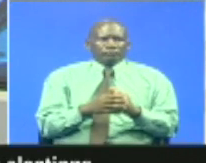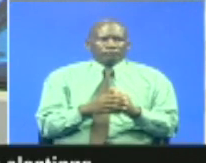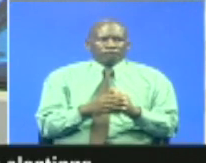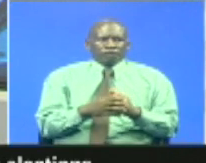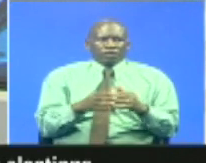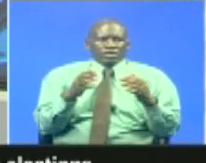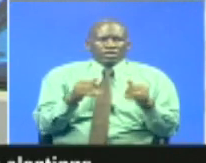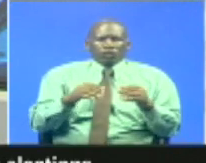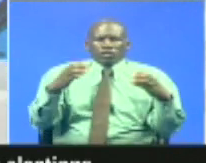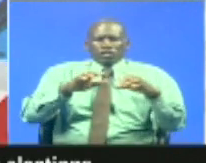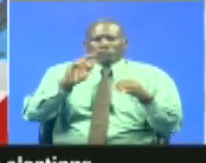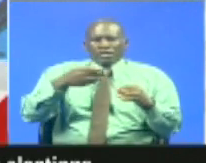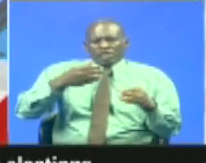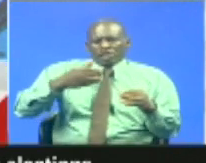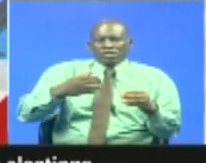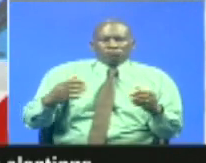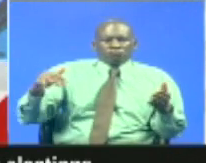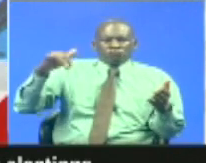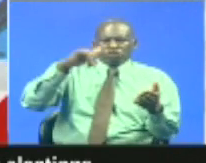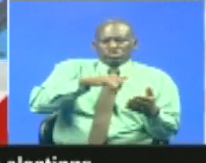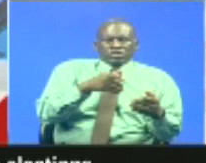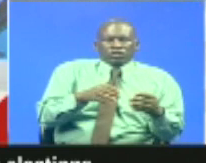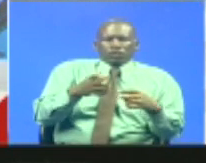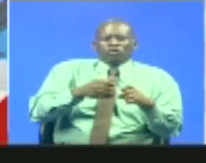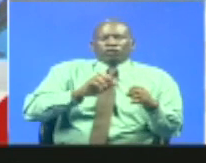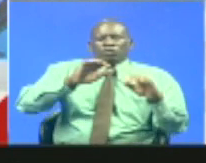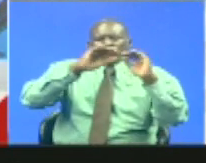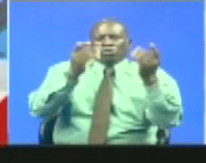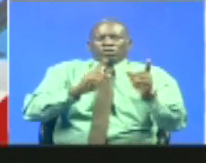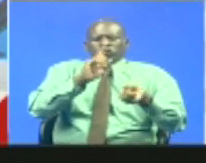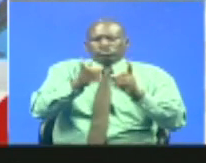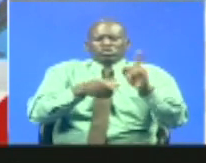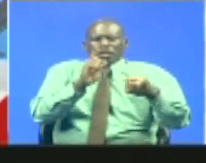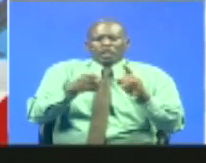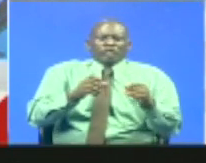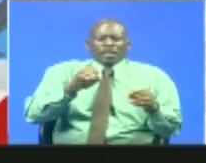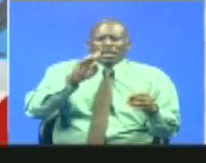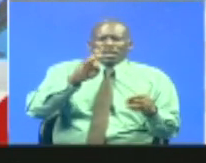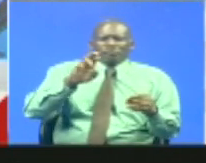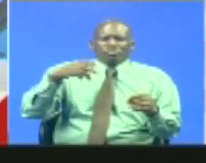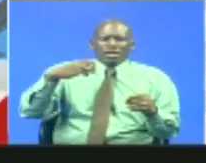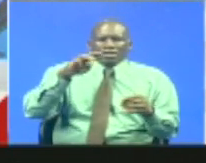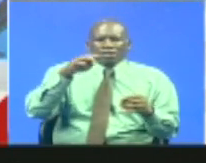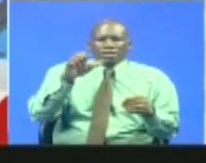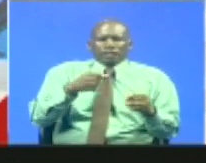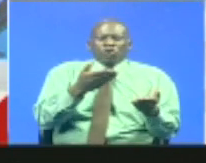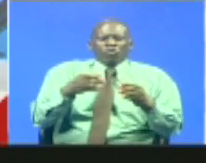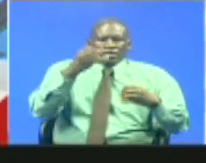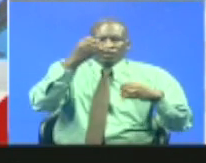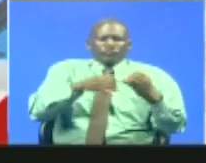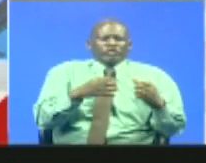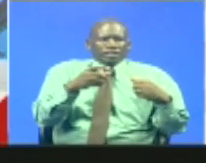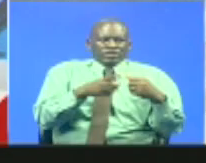And Team Kenya arrived this afternoon from the World Relays Championships in the Bahamas, where it finished sixth overall. The squad arrived just 24